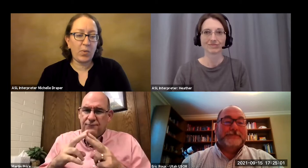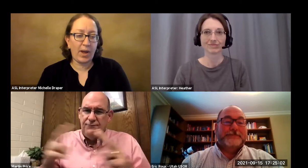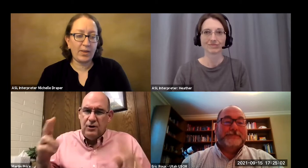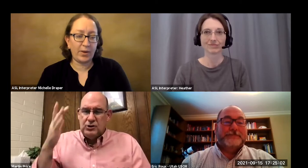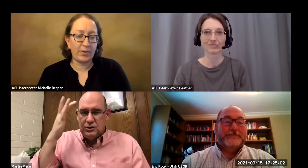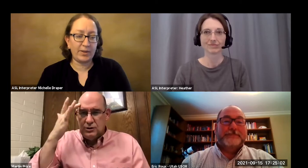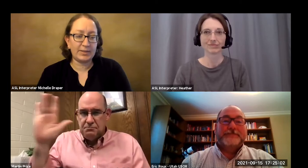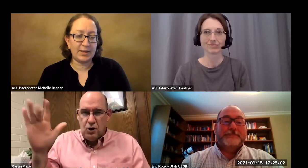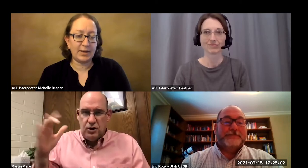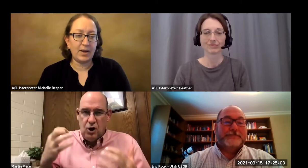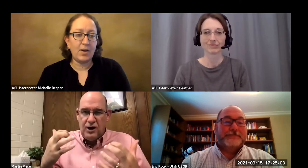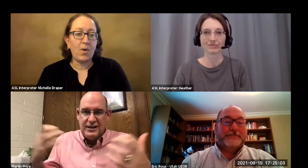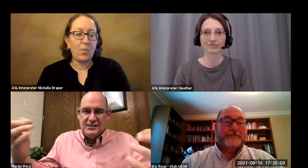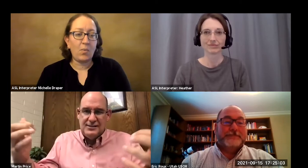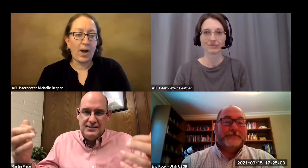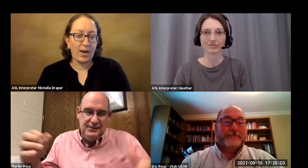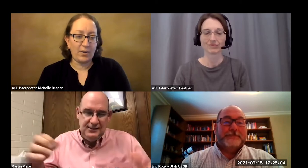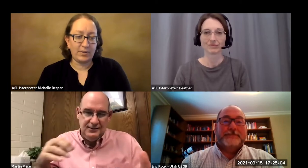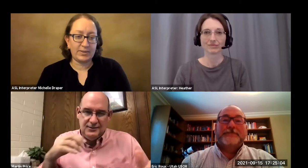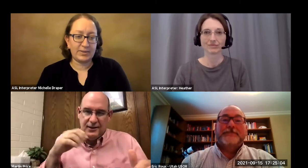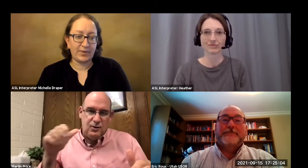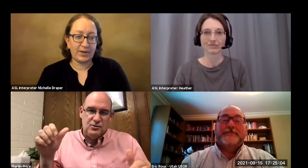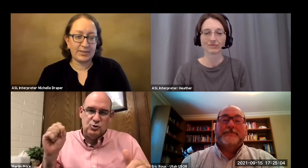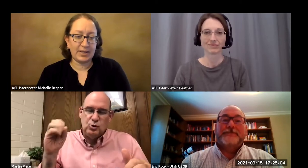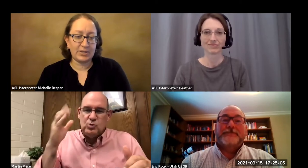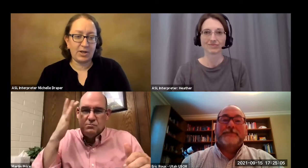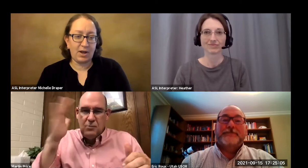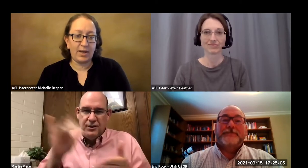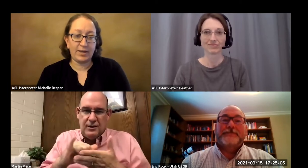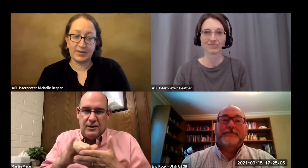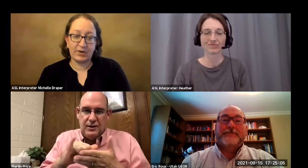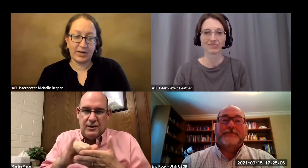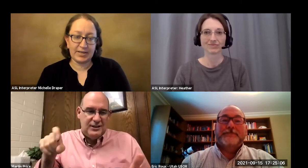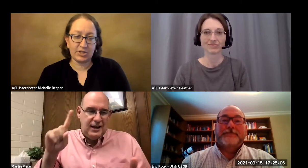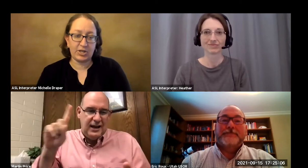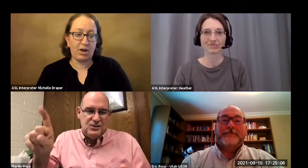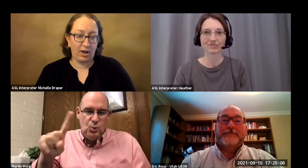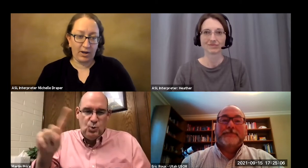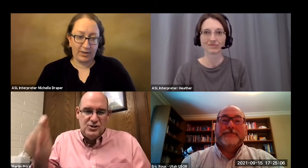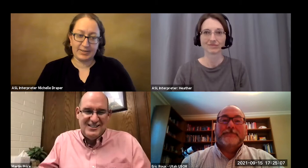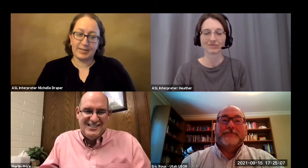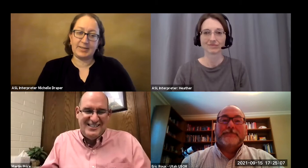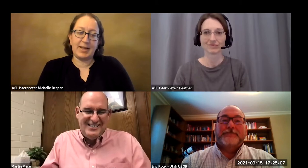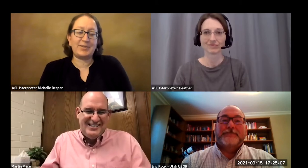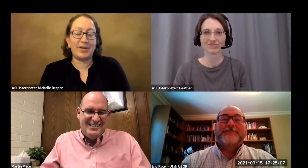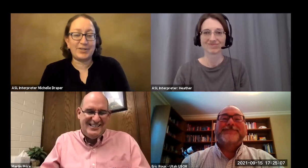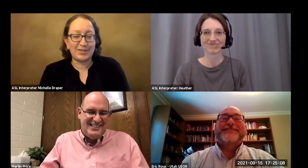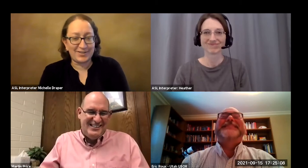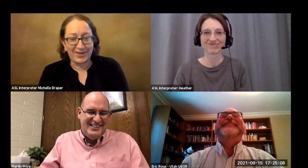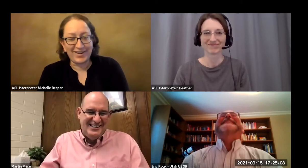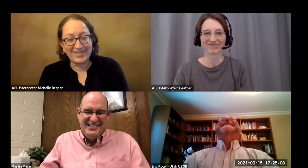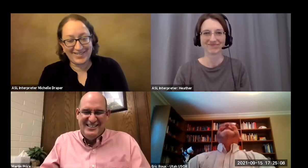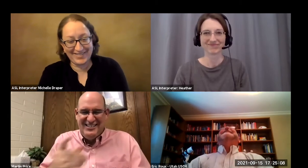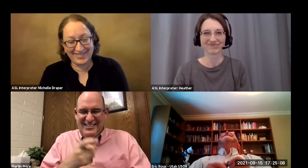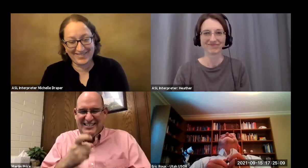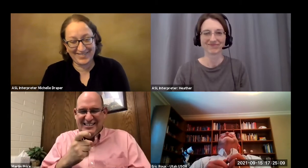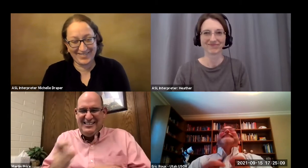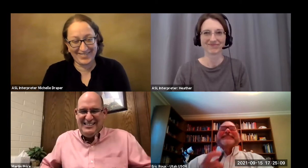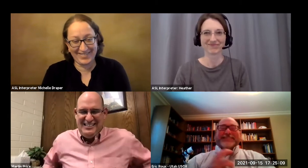Someone told me a while ago, they said, wow, this is a very intelligent audience that doesn't ask questions,